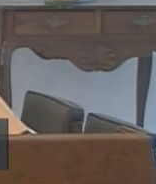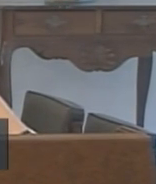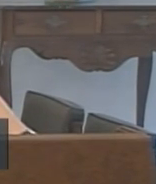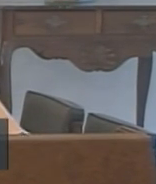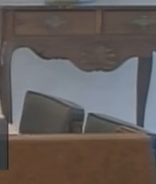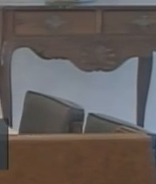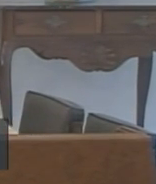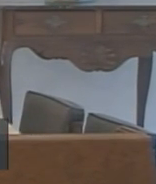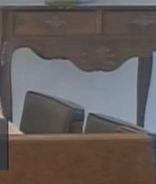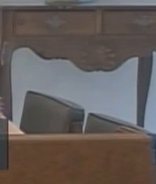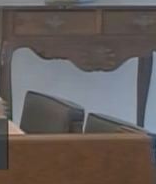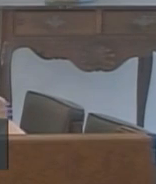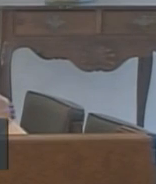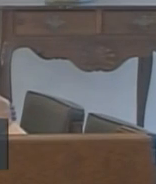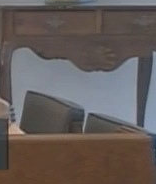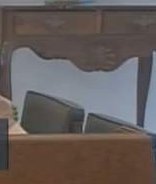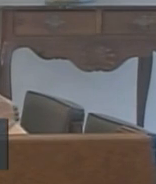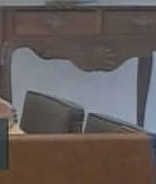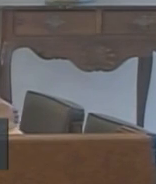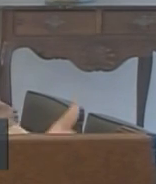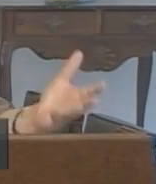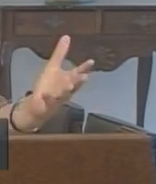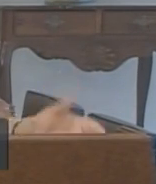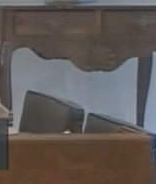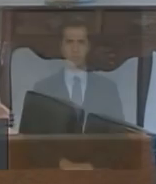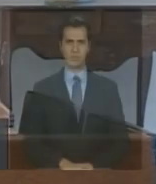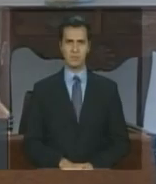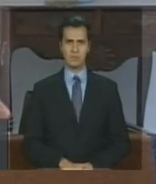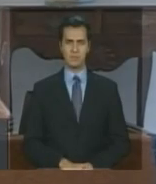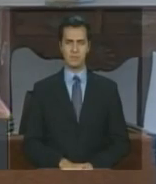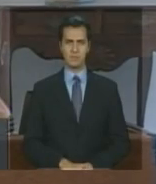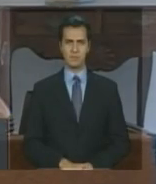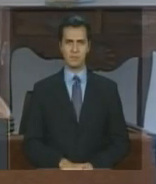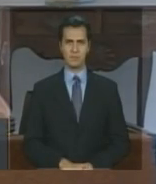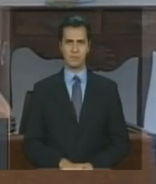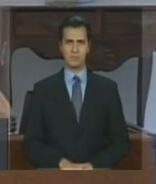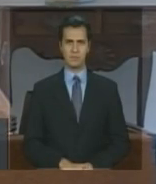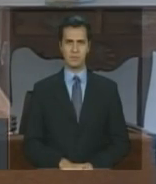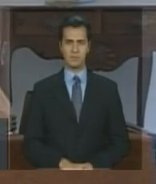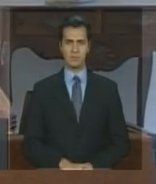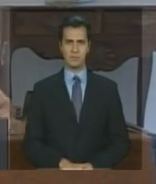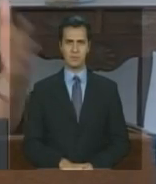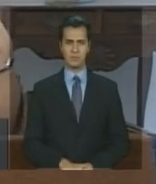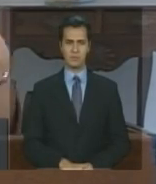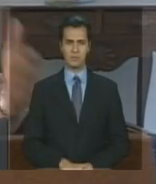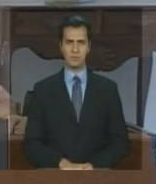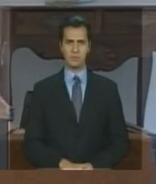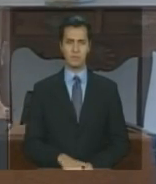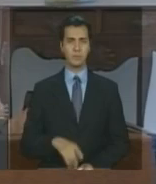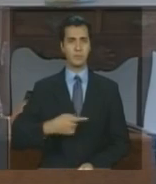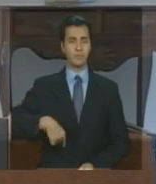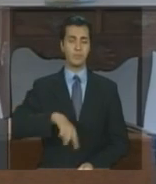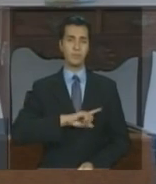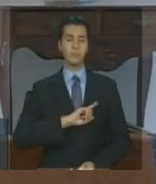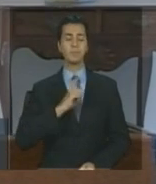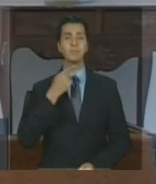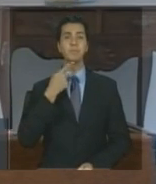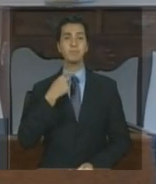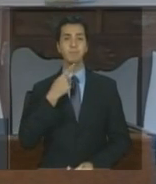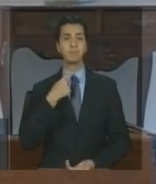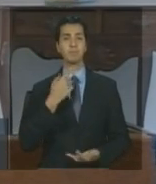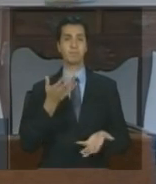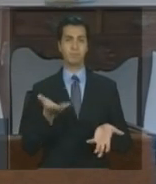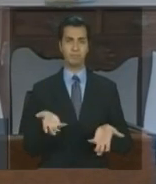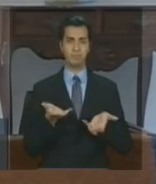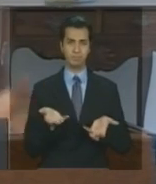project, which is very much reflects the capabilities that are available. Dentro da característica que nós pretendemos que